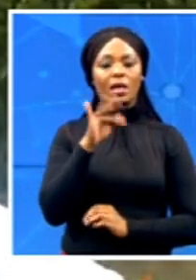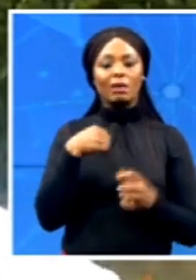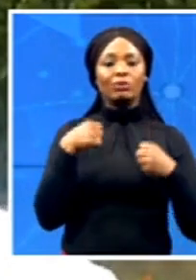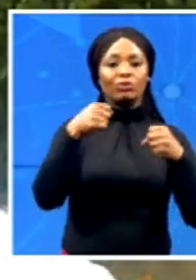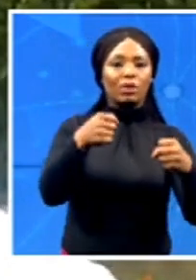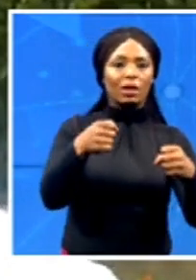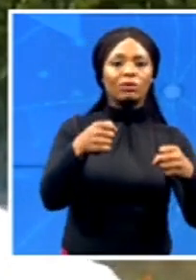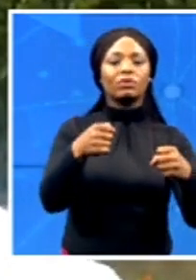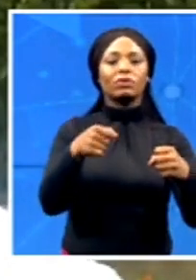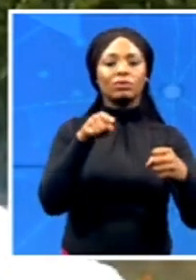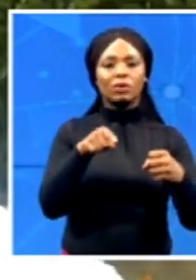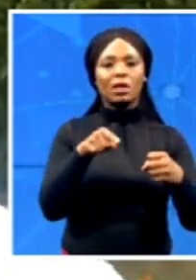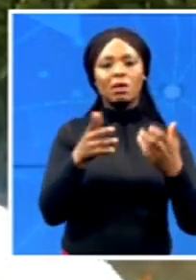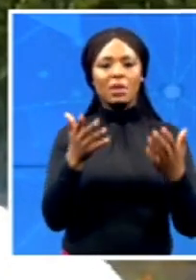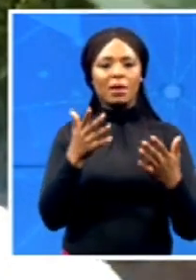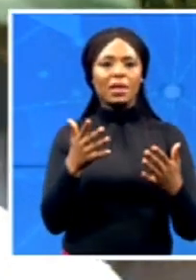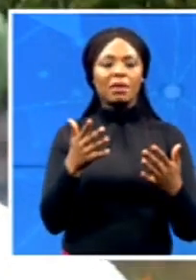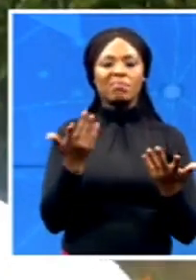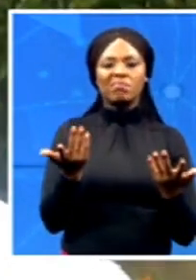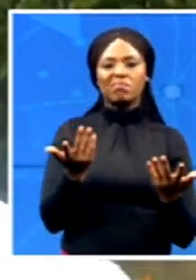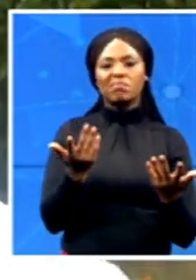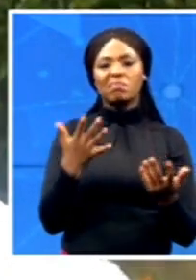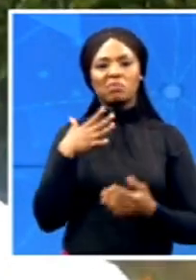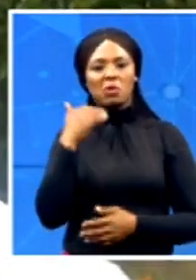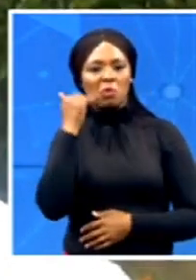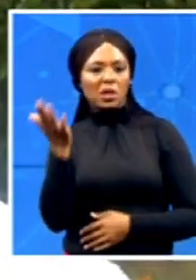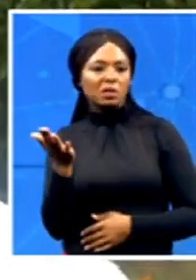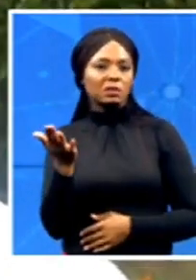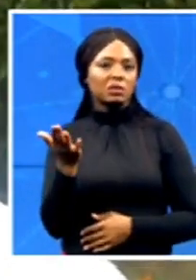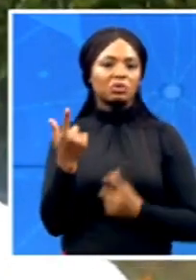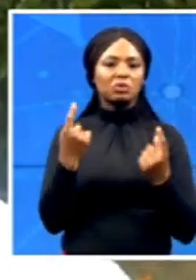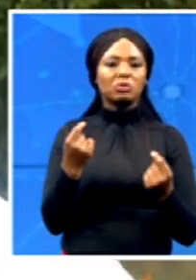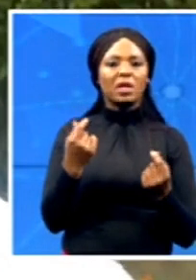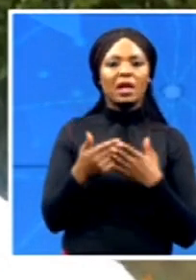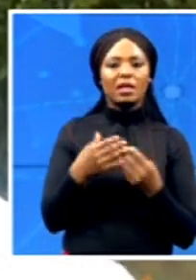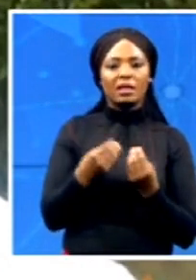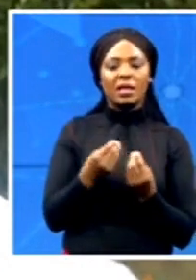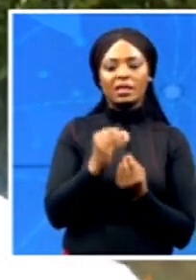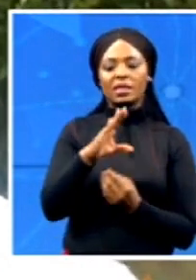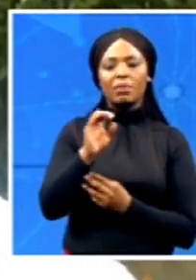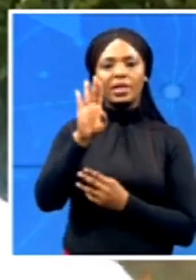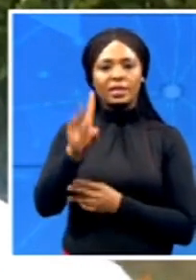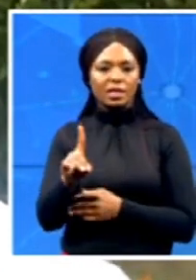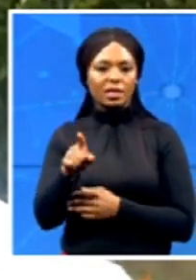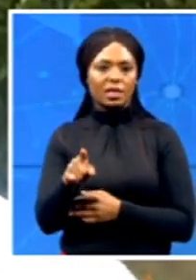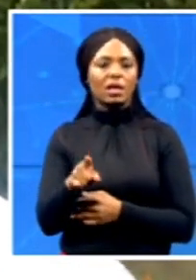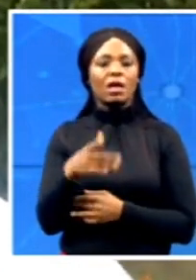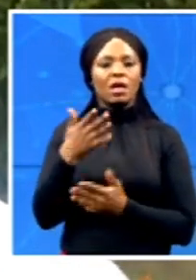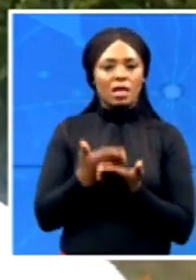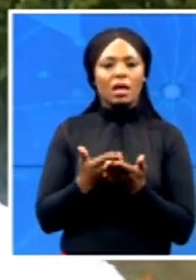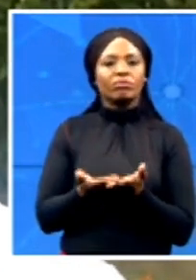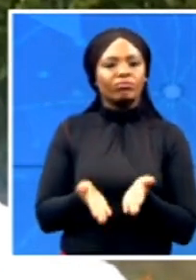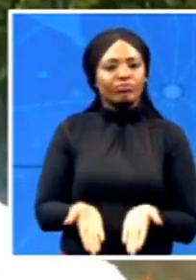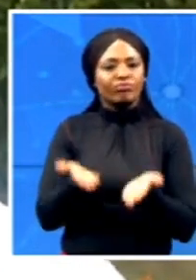business that they want to do in the CBD. So we have made those plans to ensure that big trucks